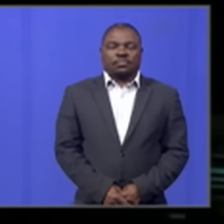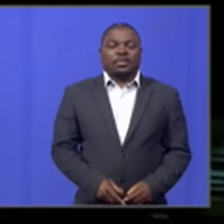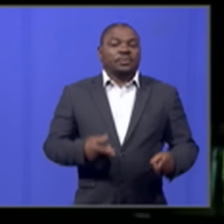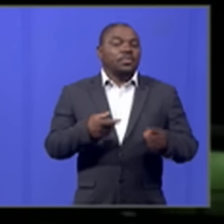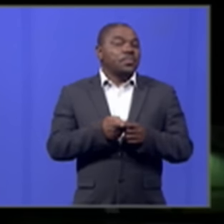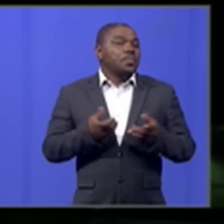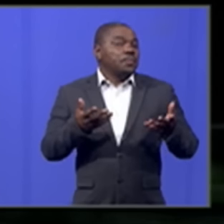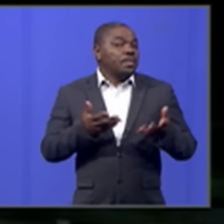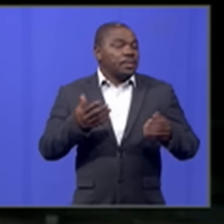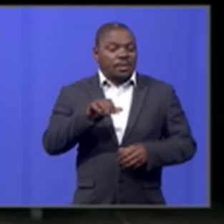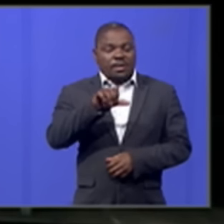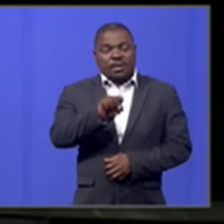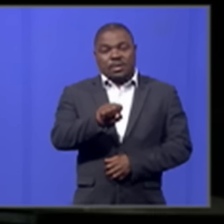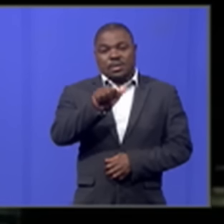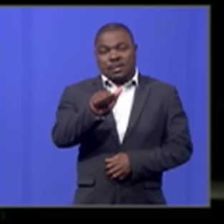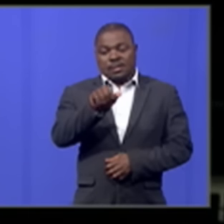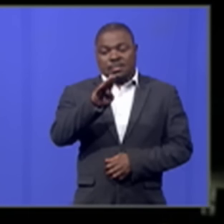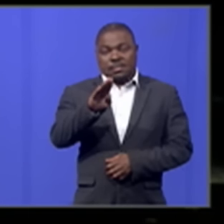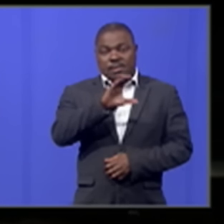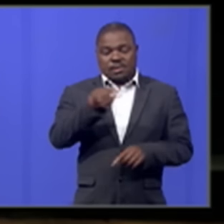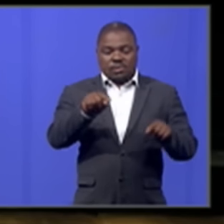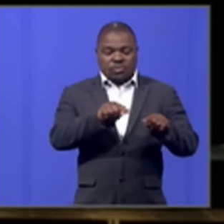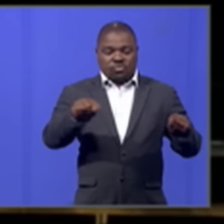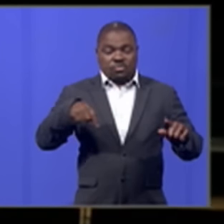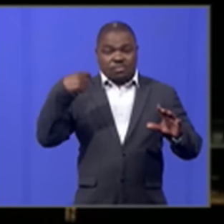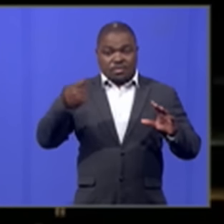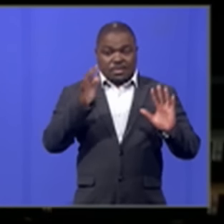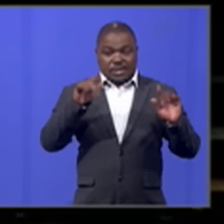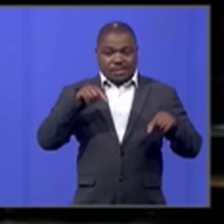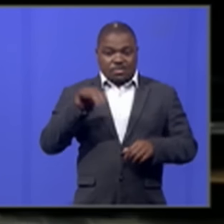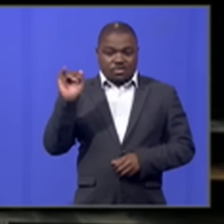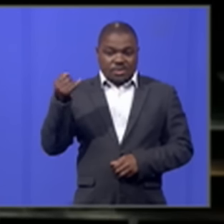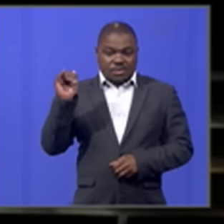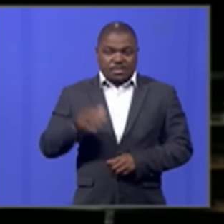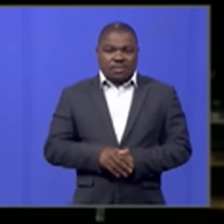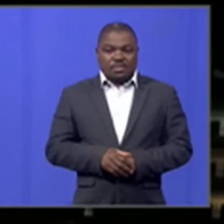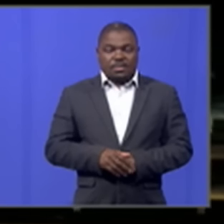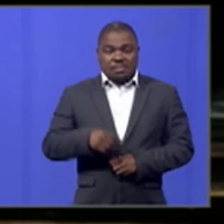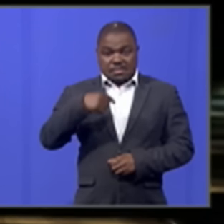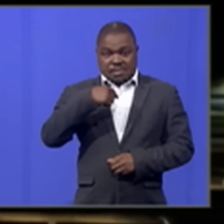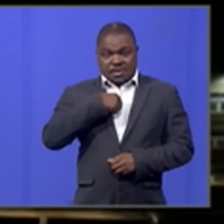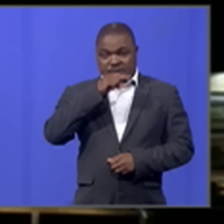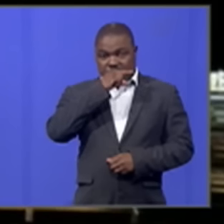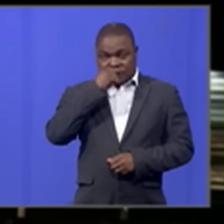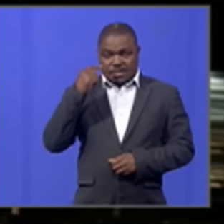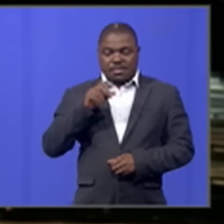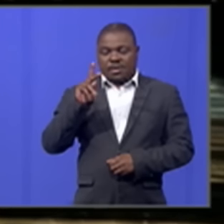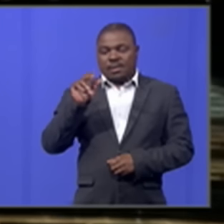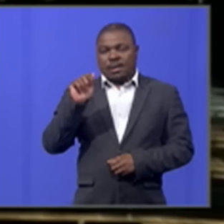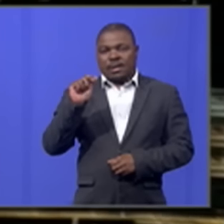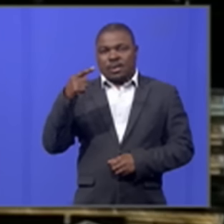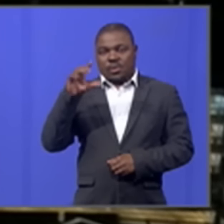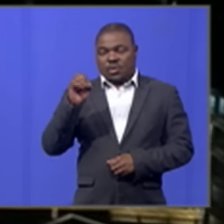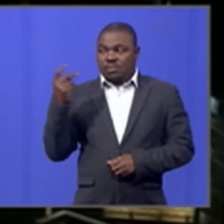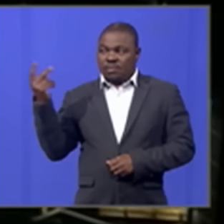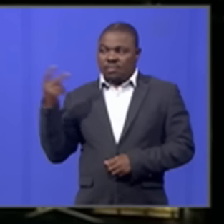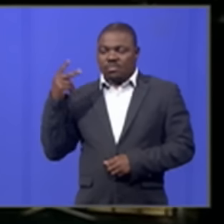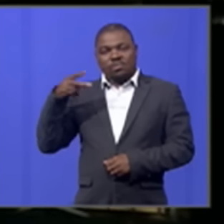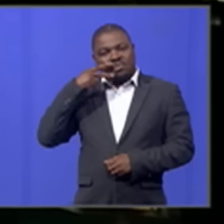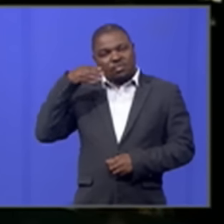ka tlhamalalo go tswa SABC Studio 10 Auckland Park Johannesburg nna ka tlego mosiele le Augustine Letlalo re go tlisetsa